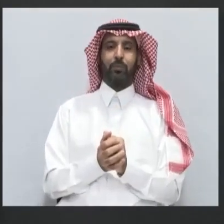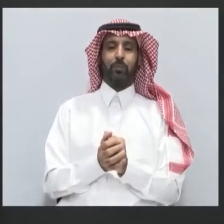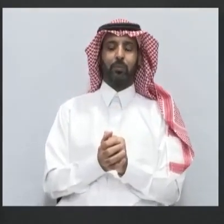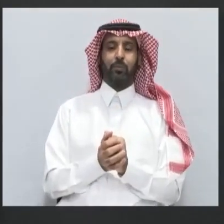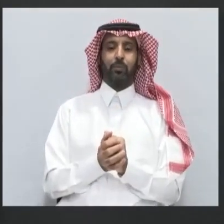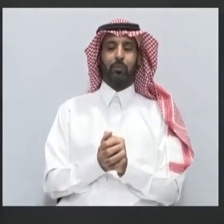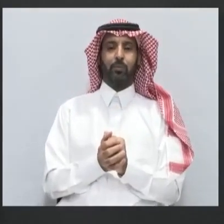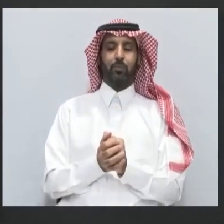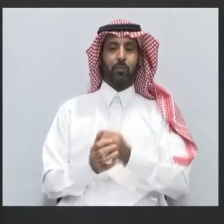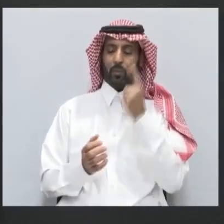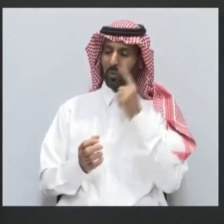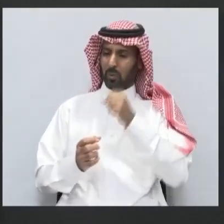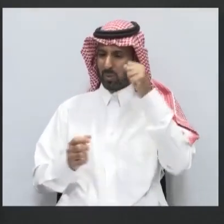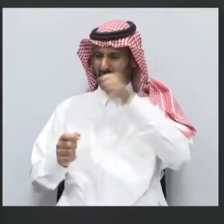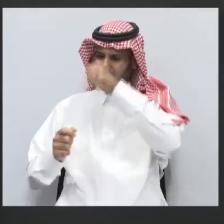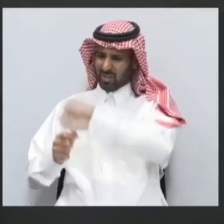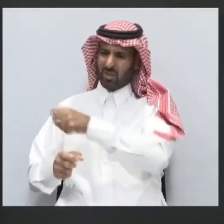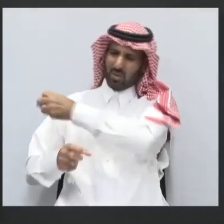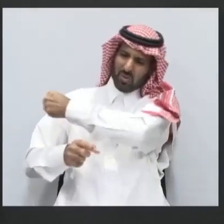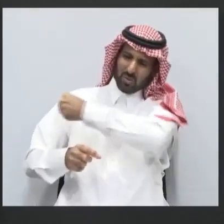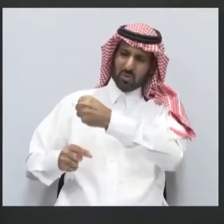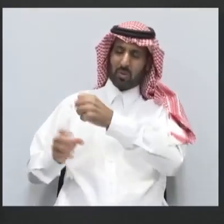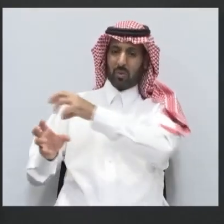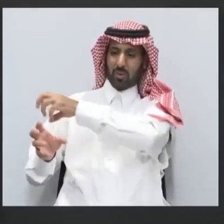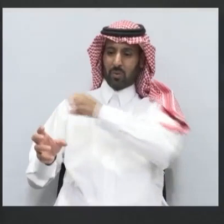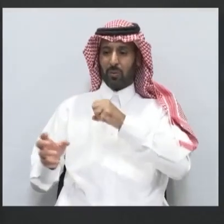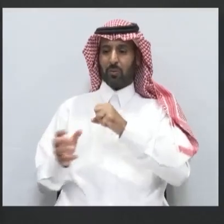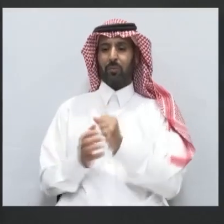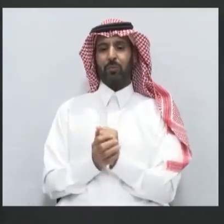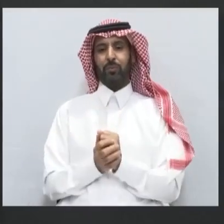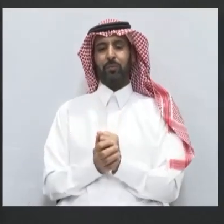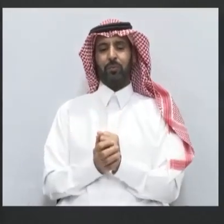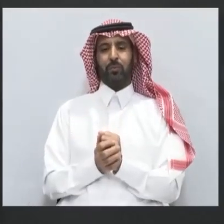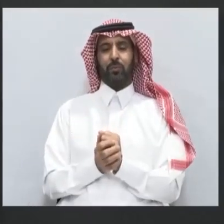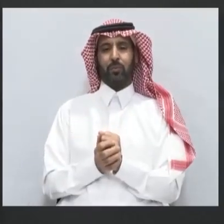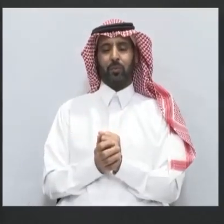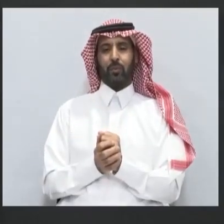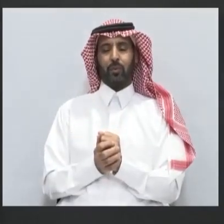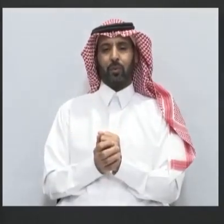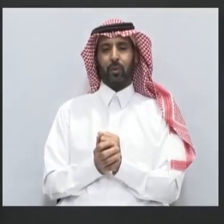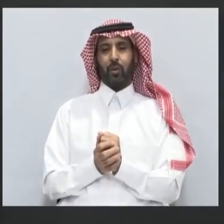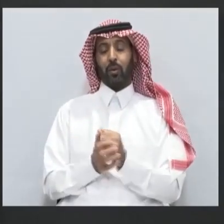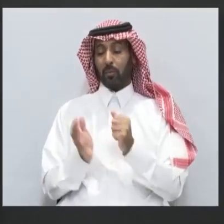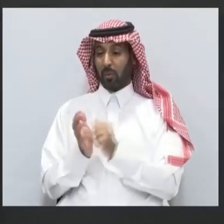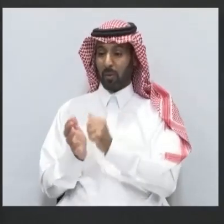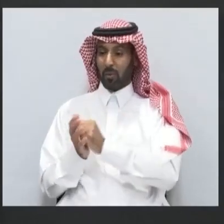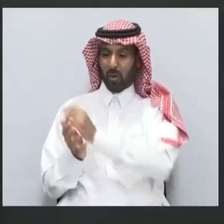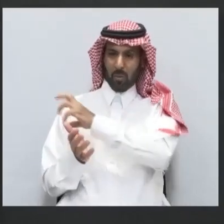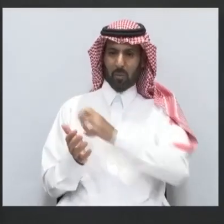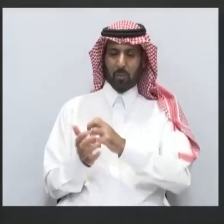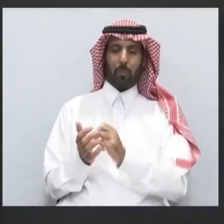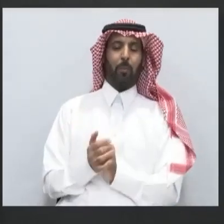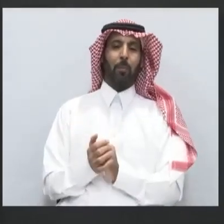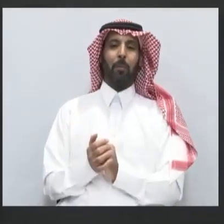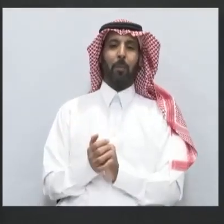vehicle. Robber and burglar are almost the same. The burglar is someone who steals from houses. It's almost